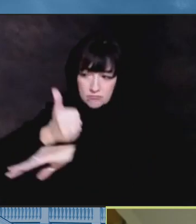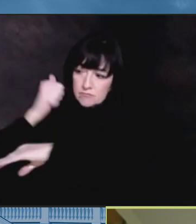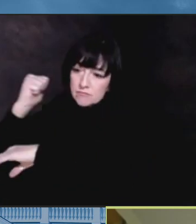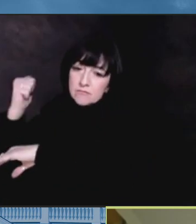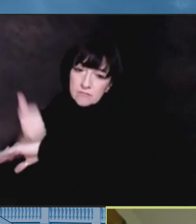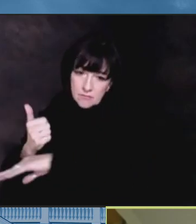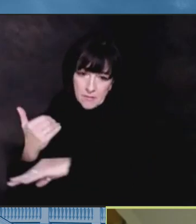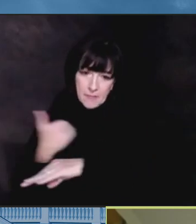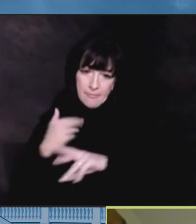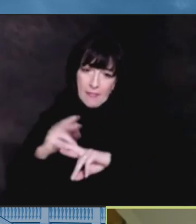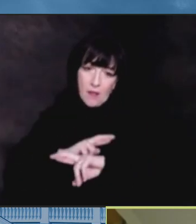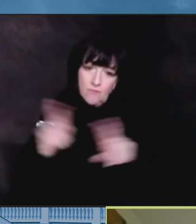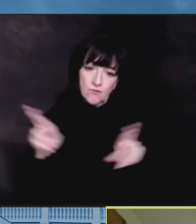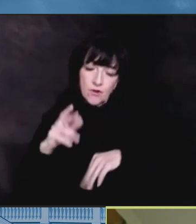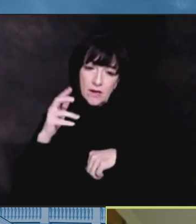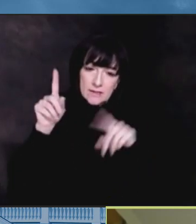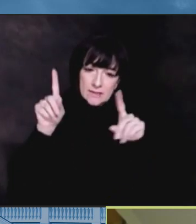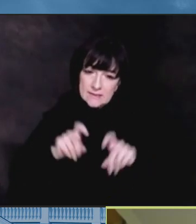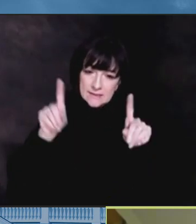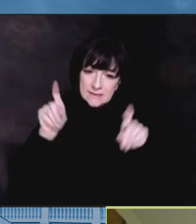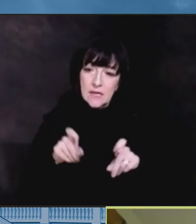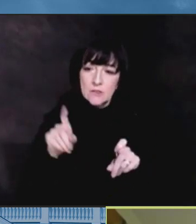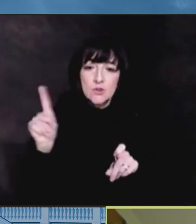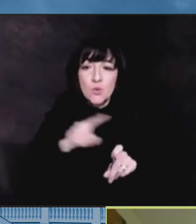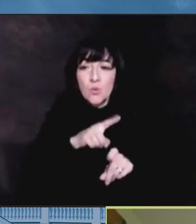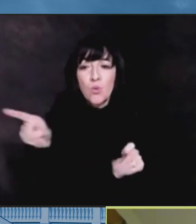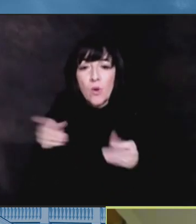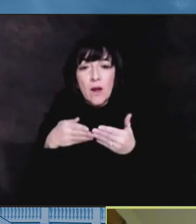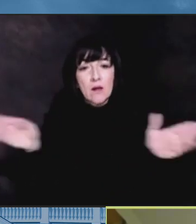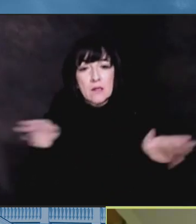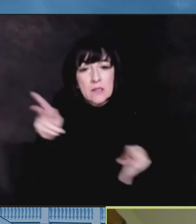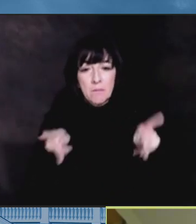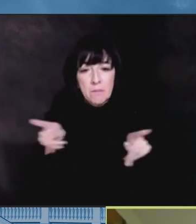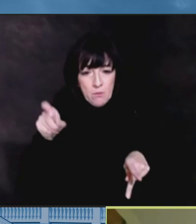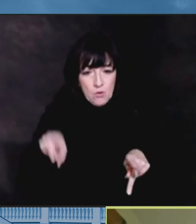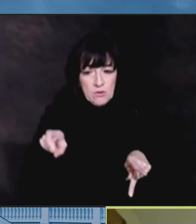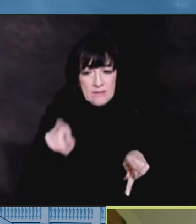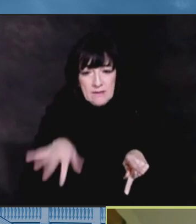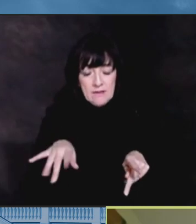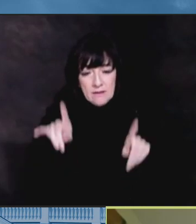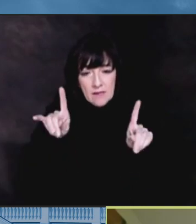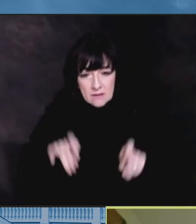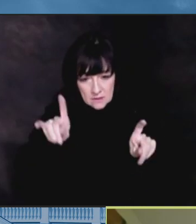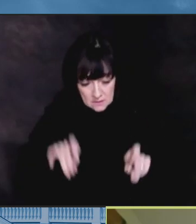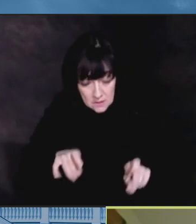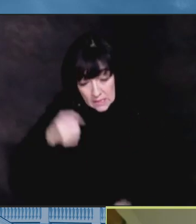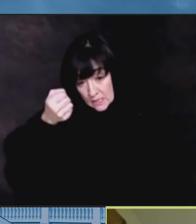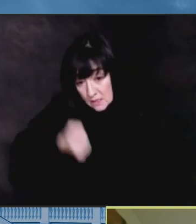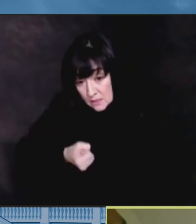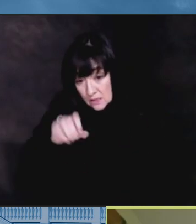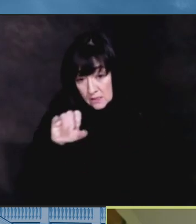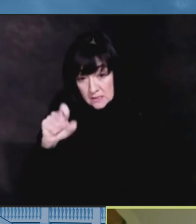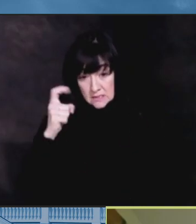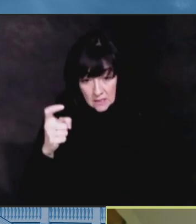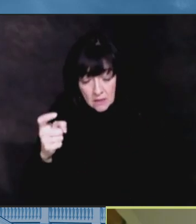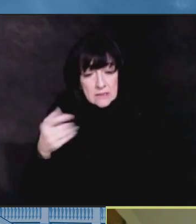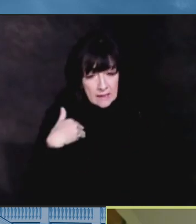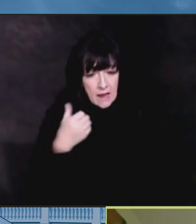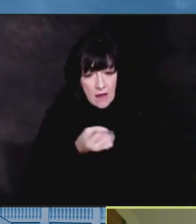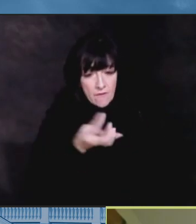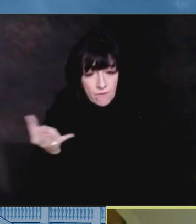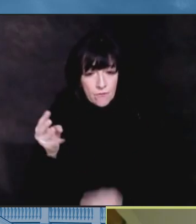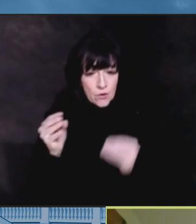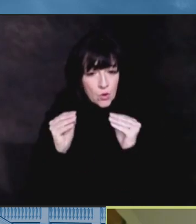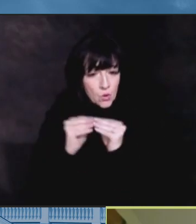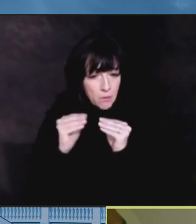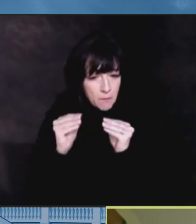in the communities where public health identifies. And then down in Sussex, few more sites, but however, the geography down there is a